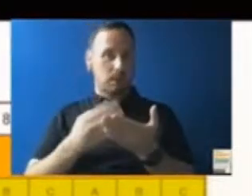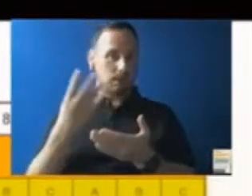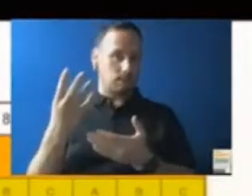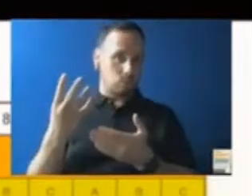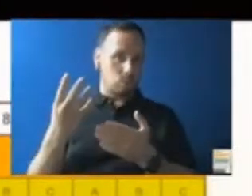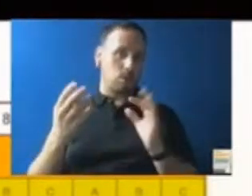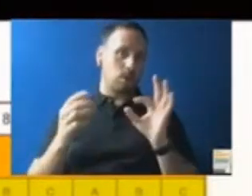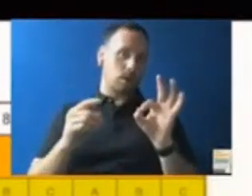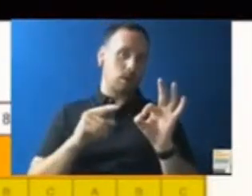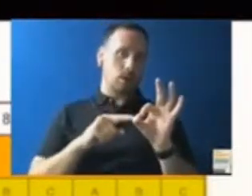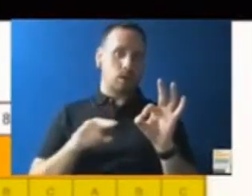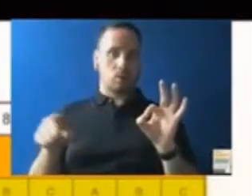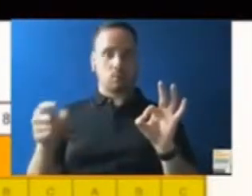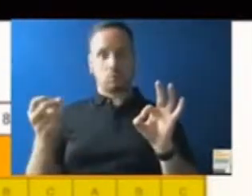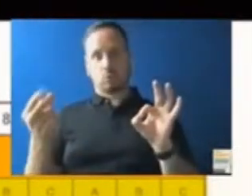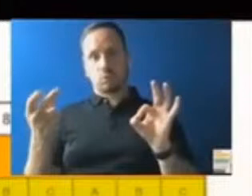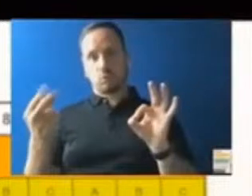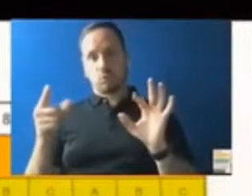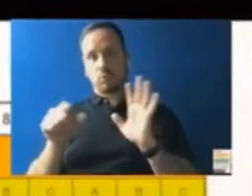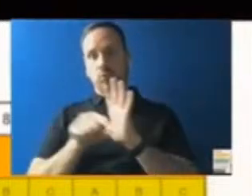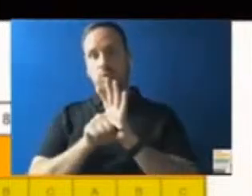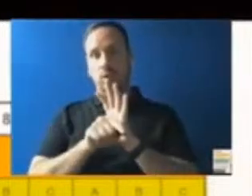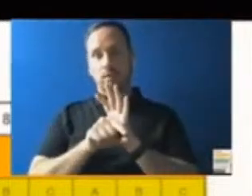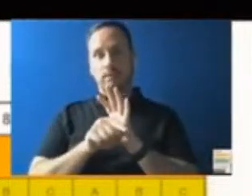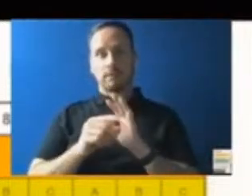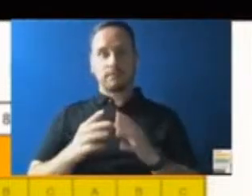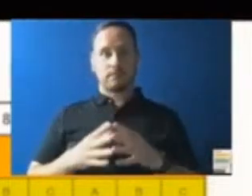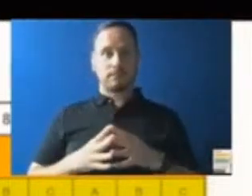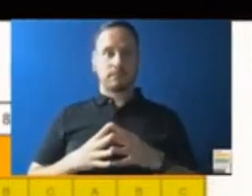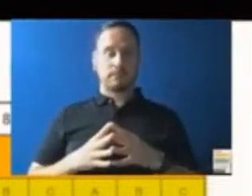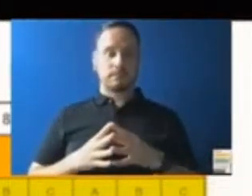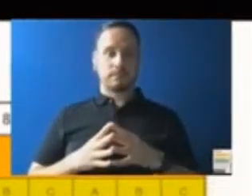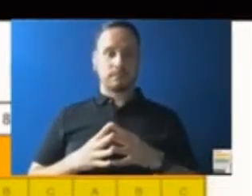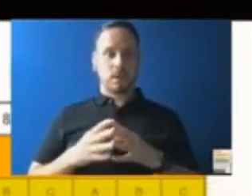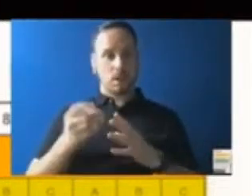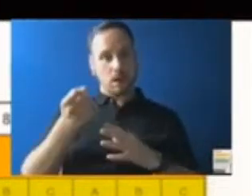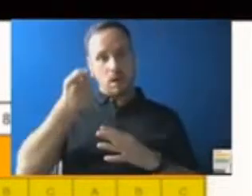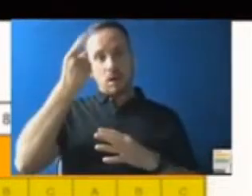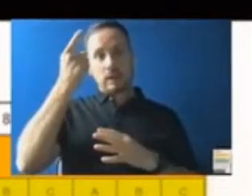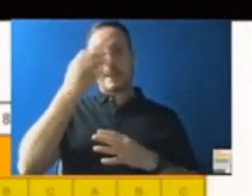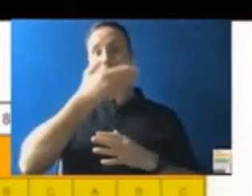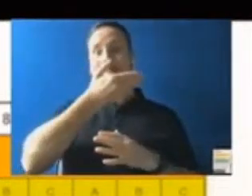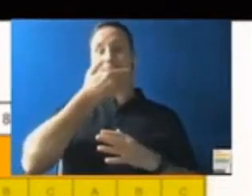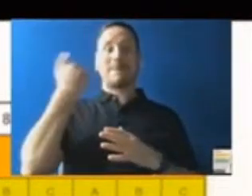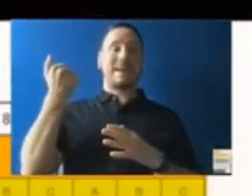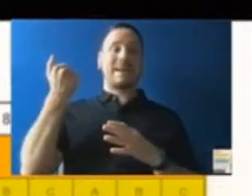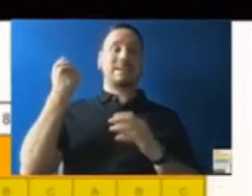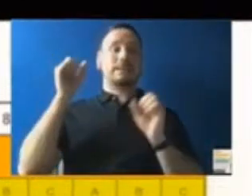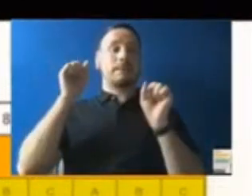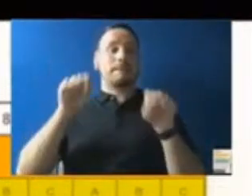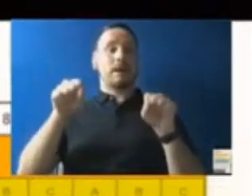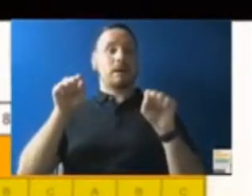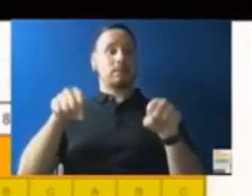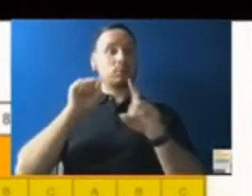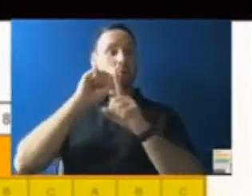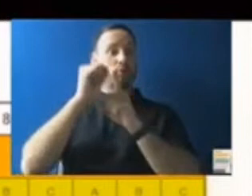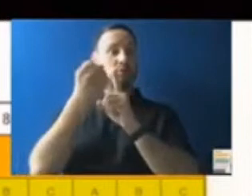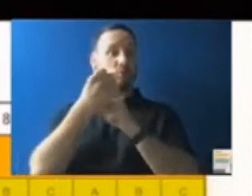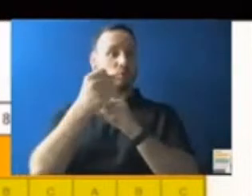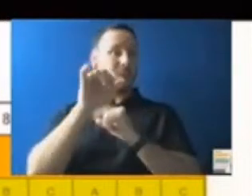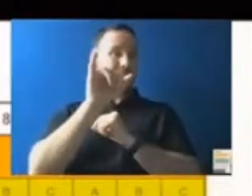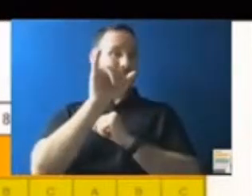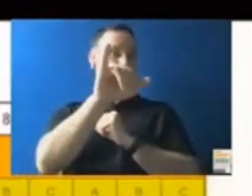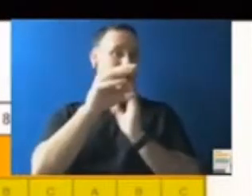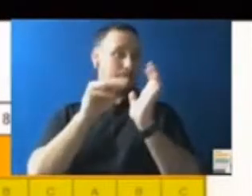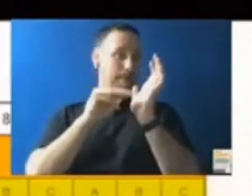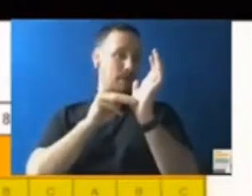grade. Please understand that under our best case scenario, this model will take at least 12 weeks from the beginning